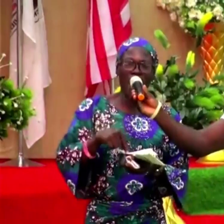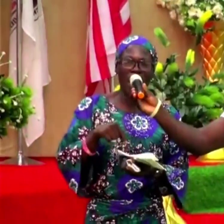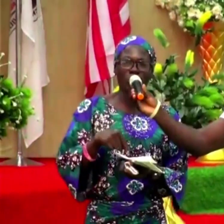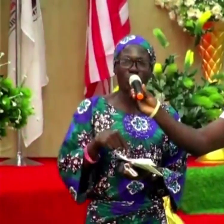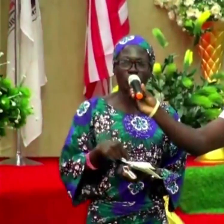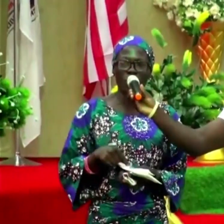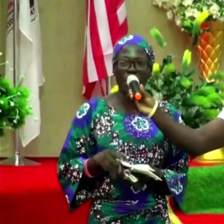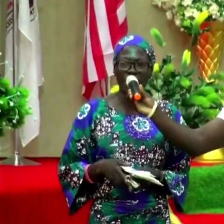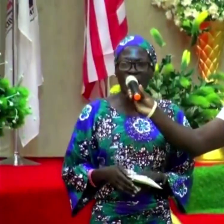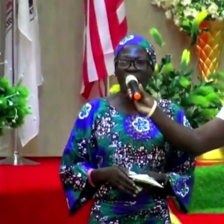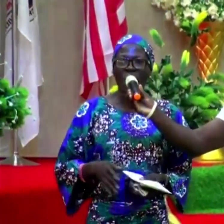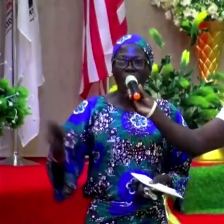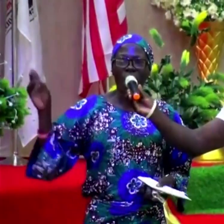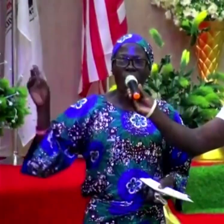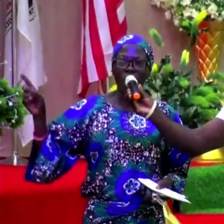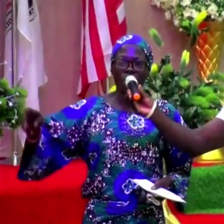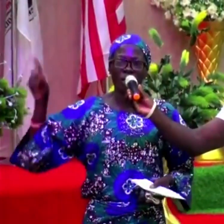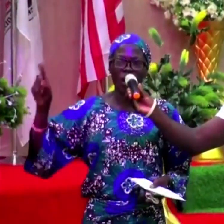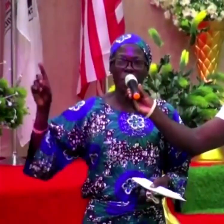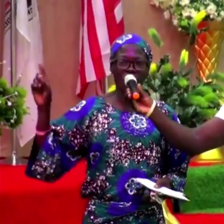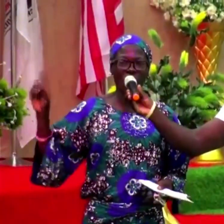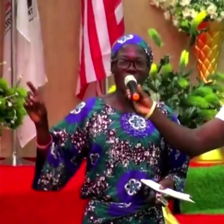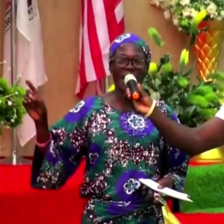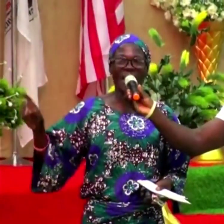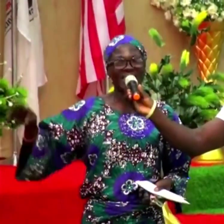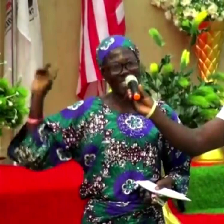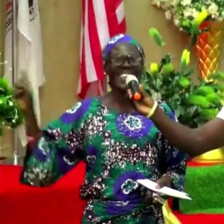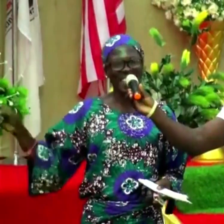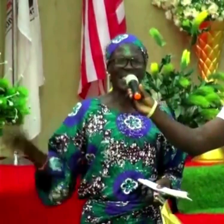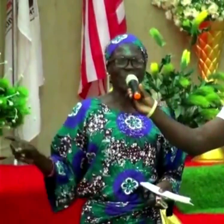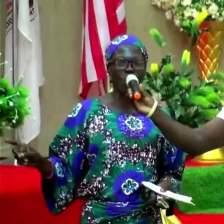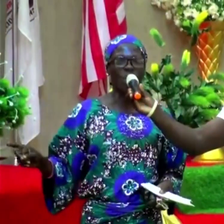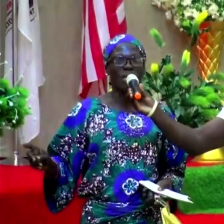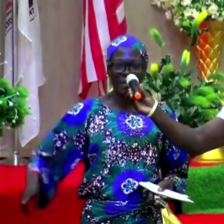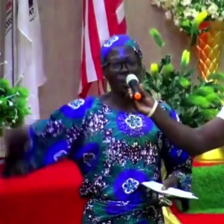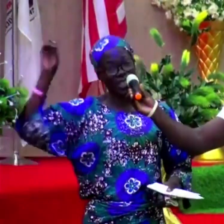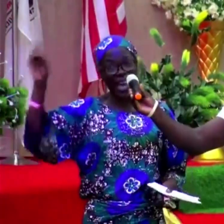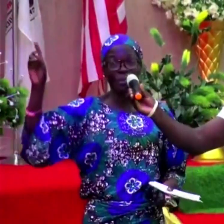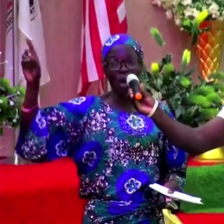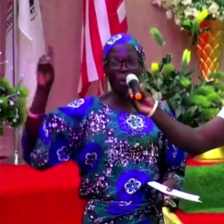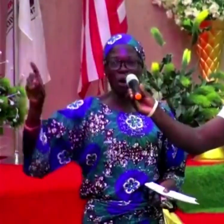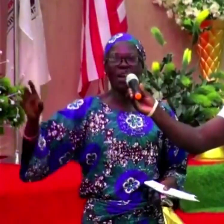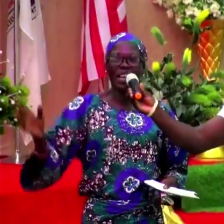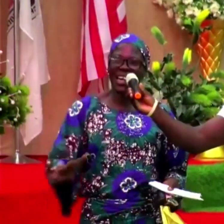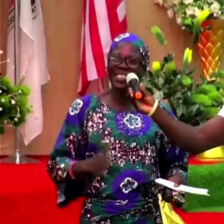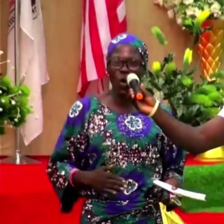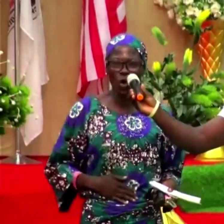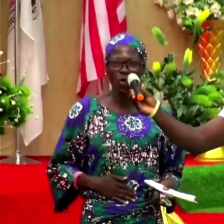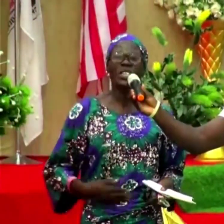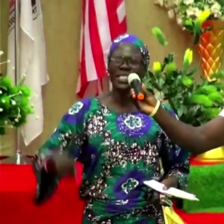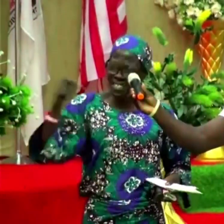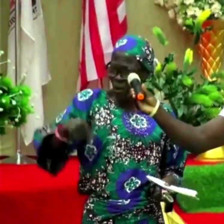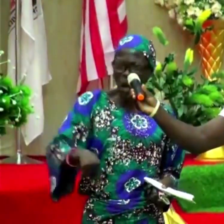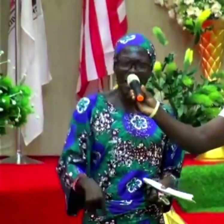bo ni aro ko ti ojo keji oko mi to ti ko emi atomo sile lati 10 years ago ti mo tin dagbe omo lati nu